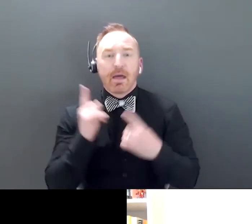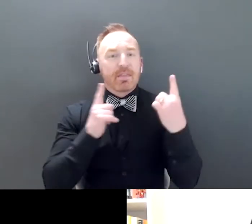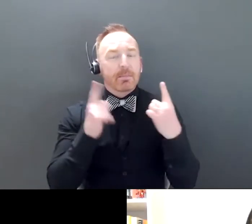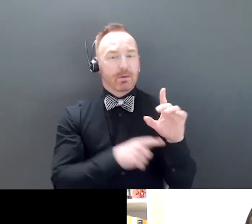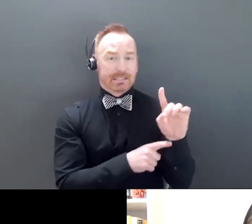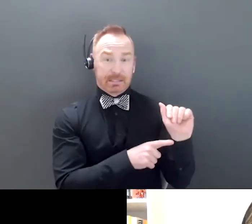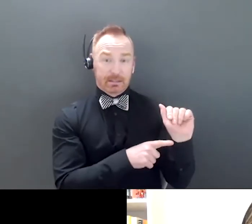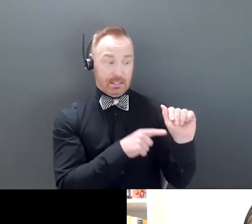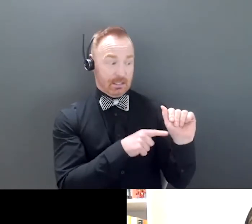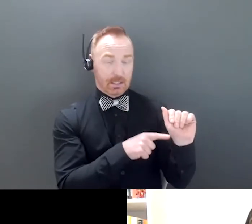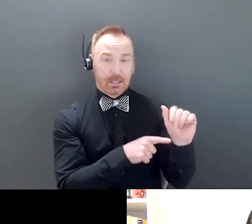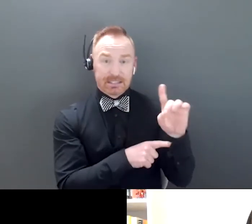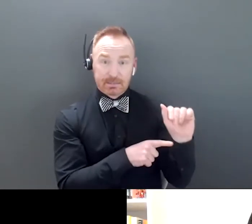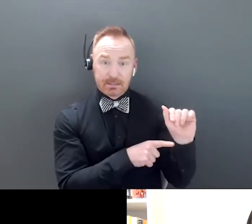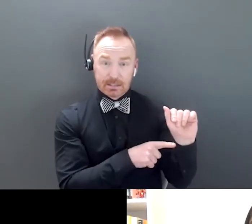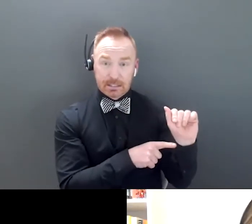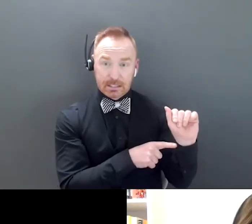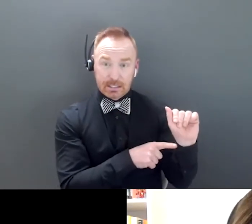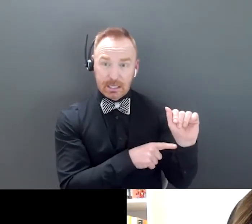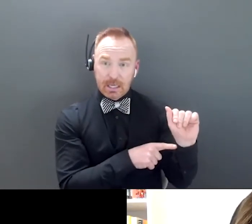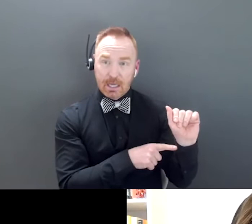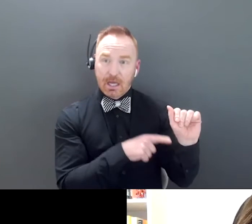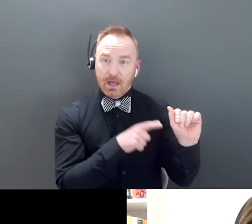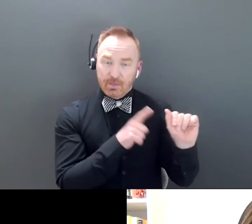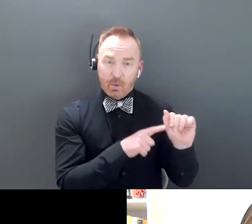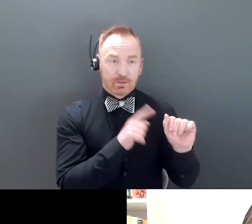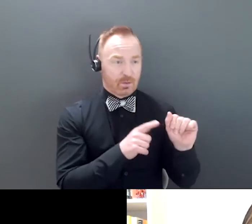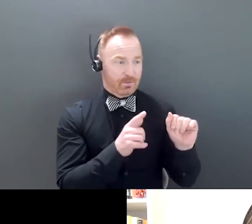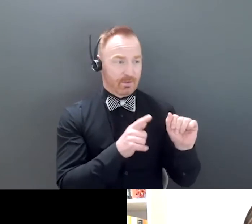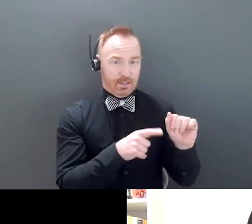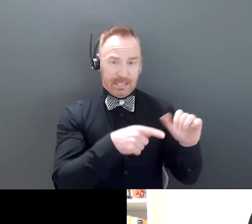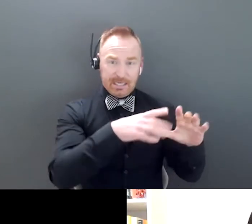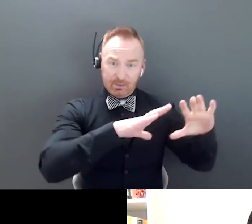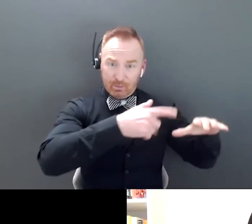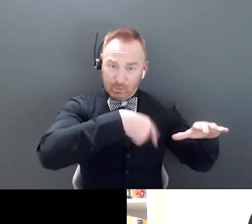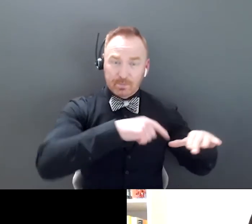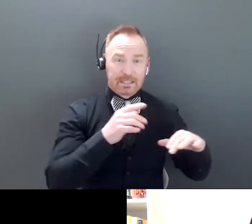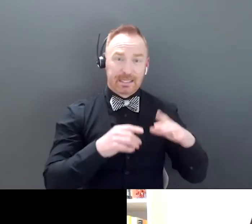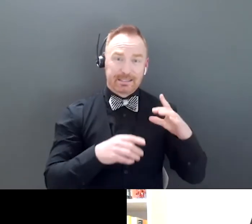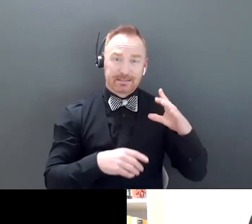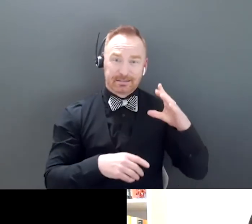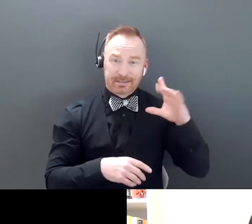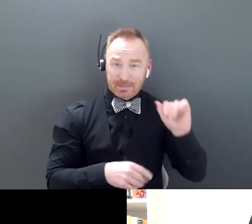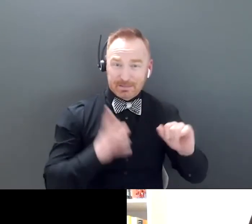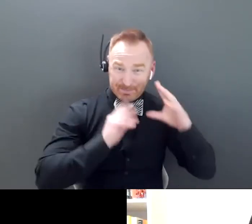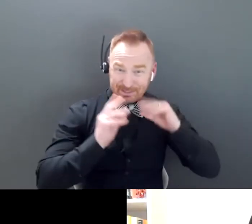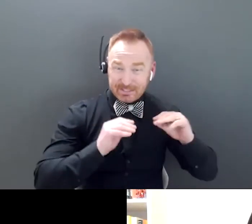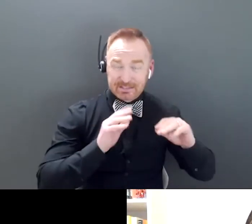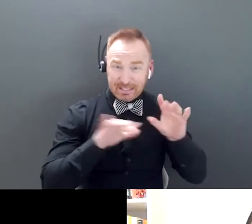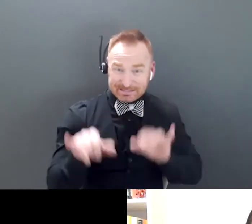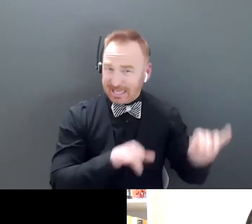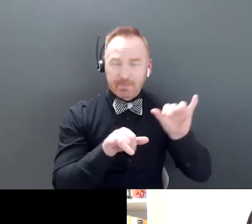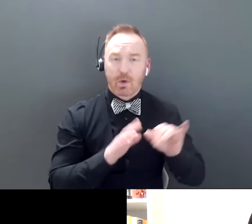like even within disability, there's a very big experiential difference if you're born with a disability, like if it's